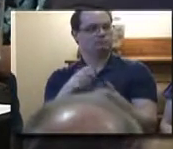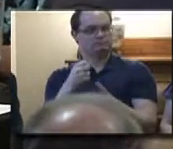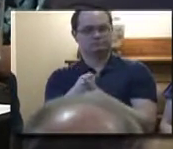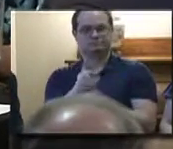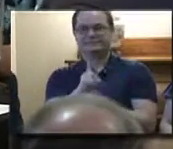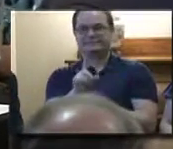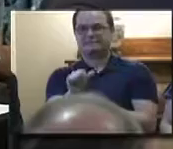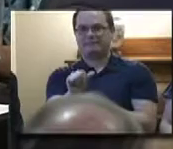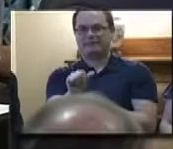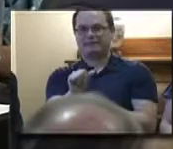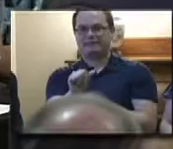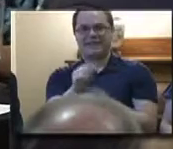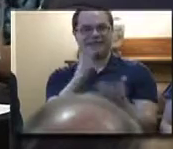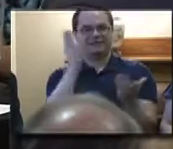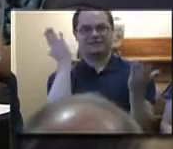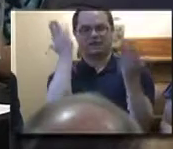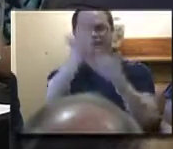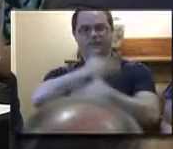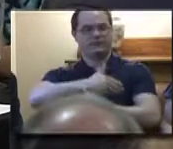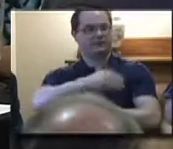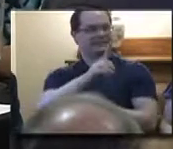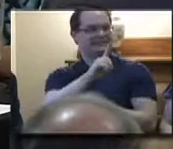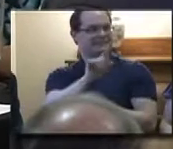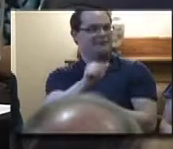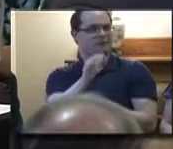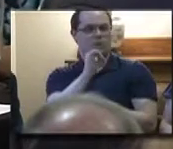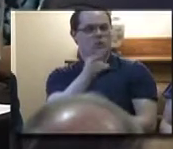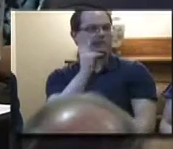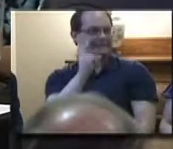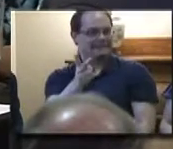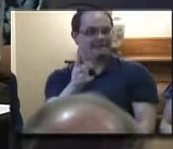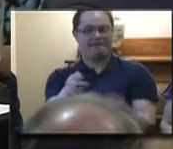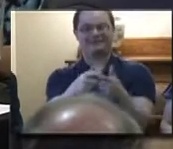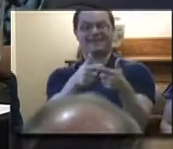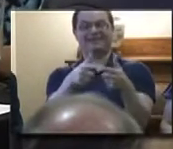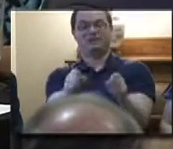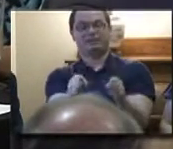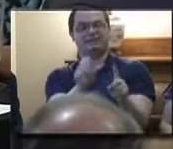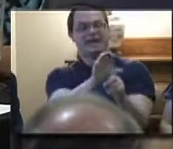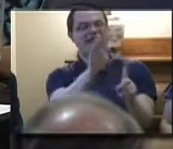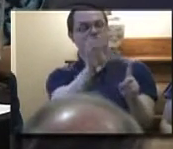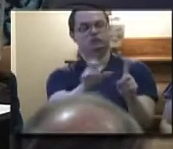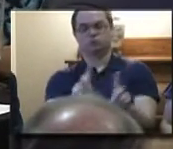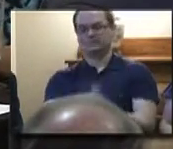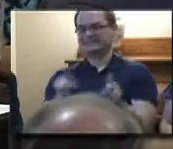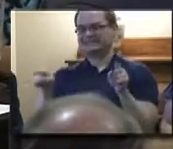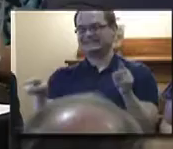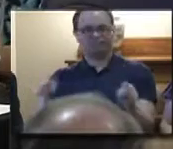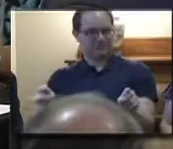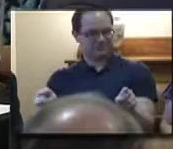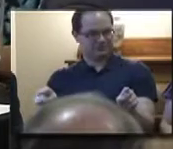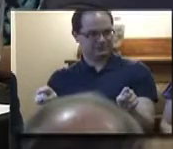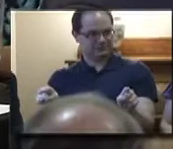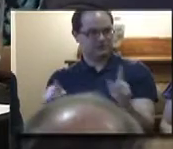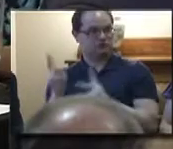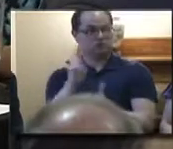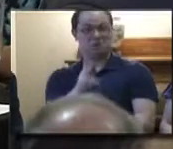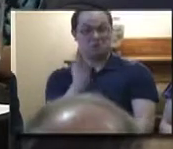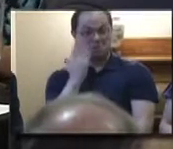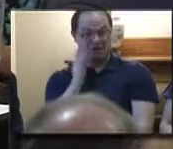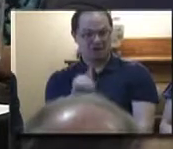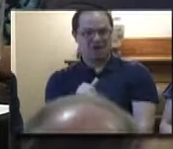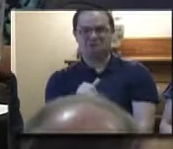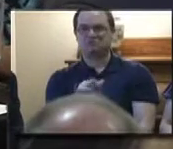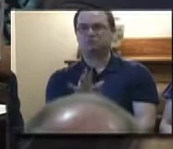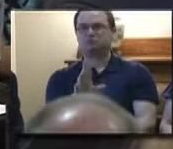it's, and it's an invisible disability, and it's a linguistic cultural difference. So people are unaware of that,